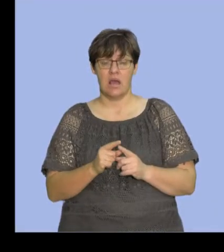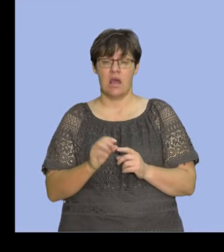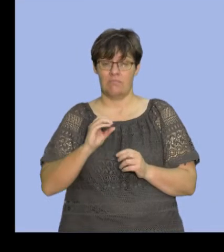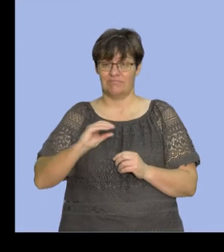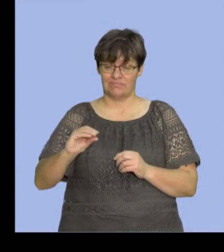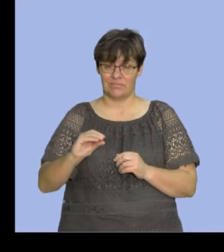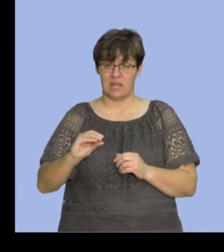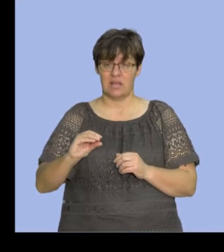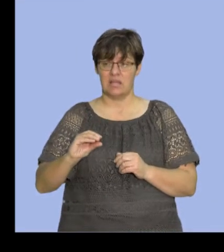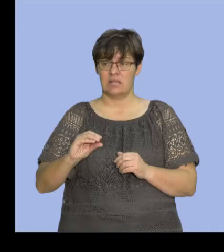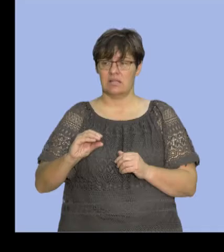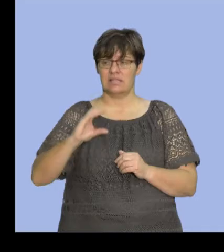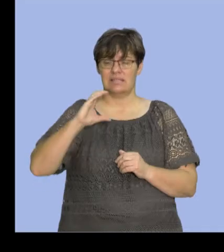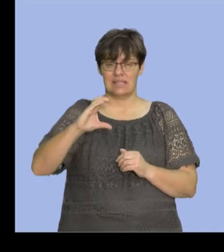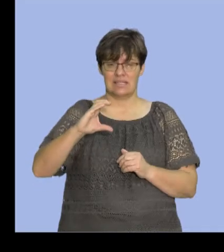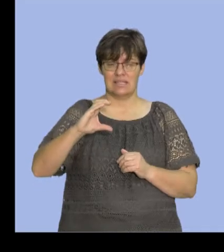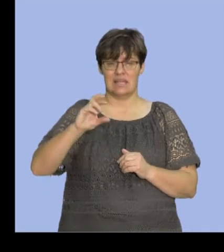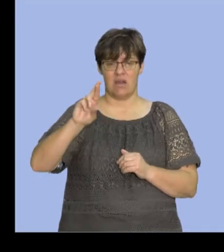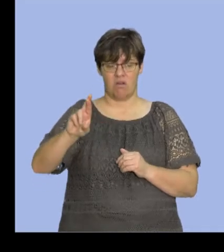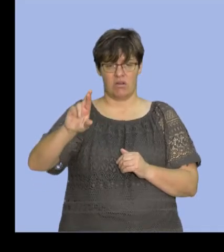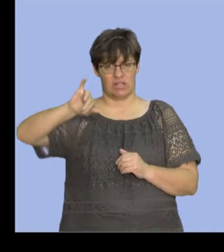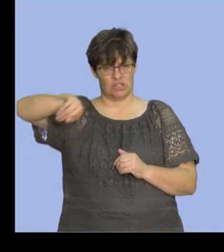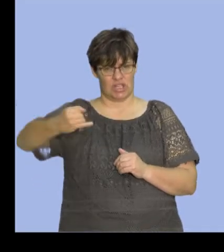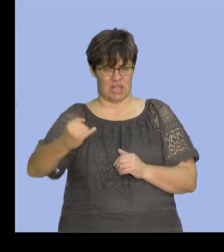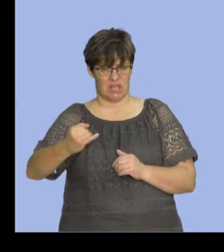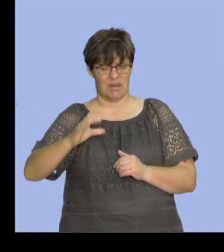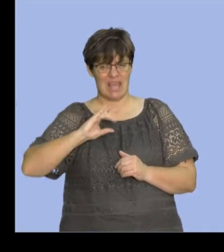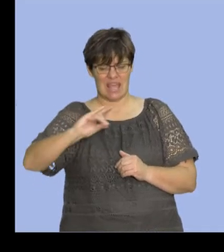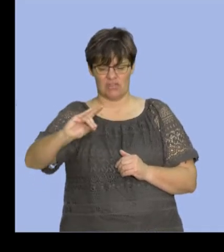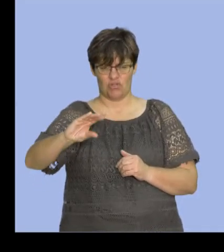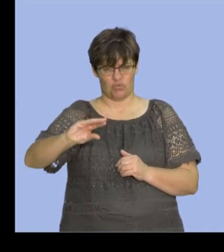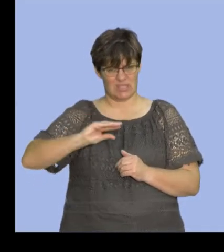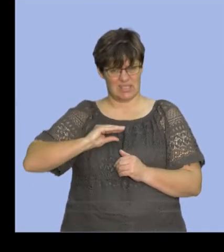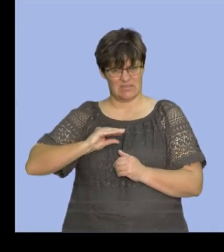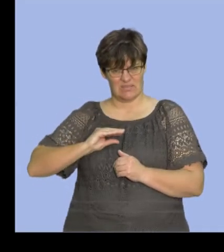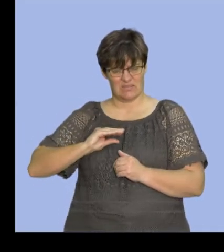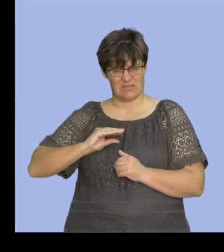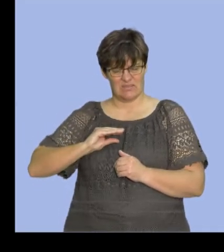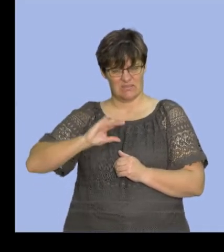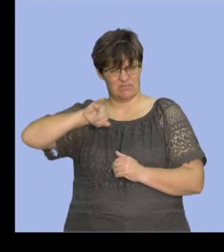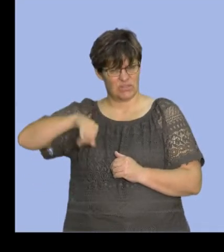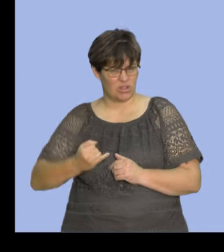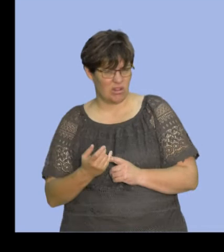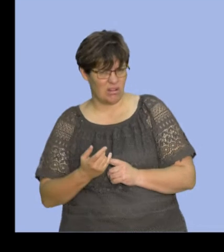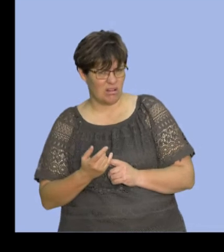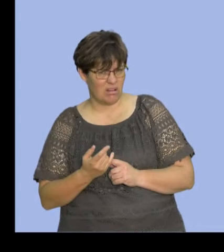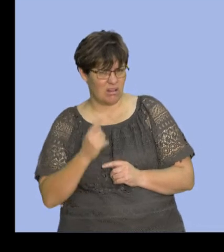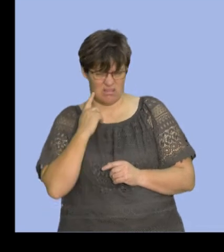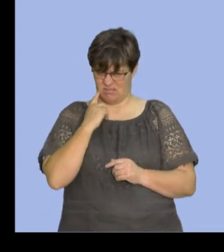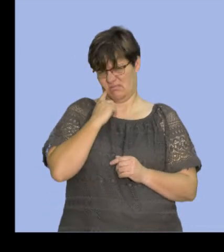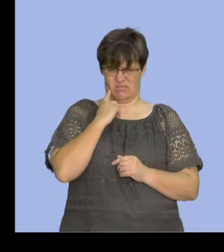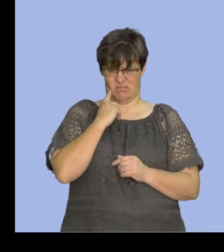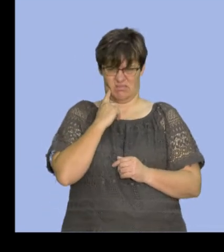folio reference is cash receipts journal. Right? Okay? Sounds a